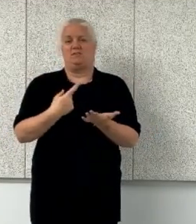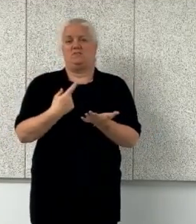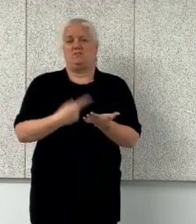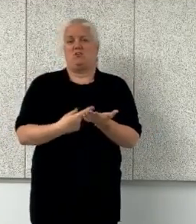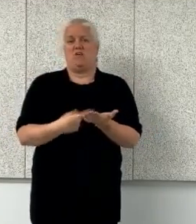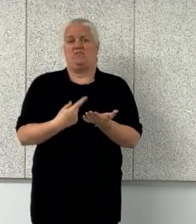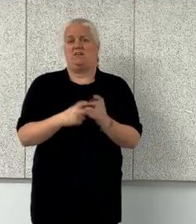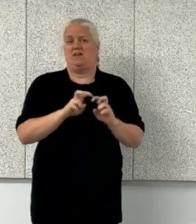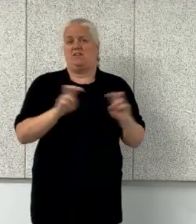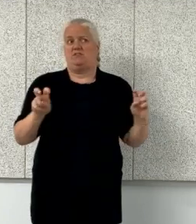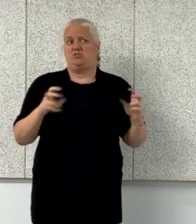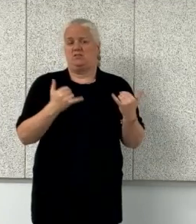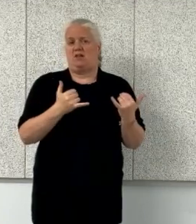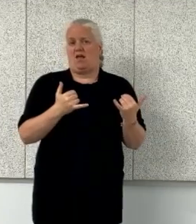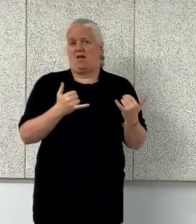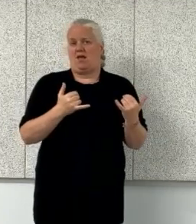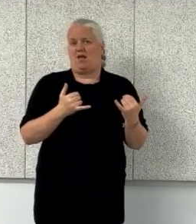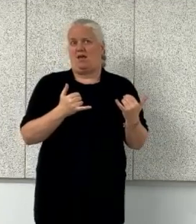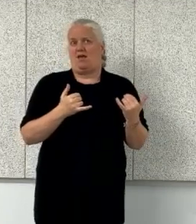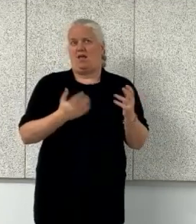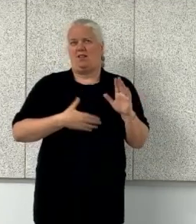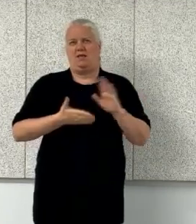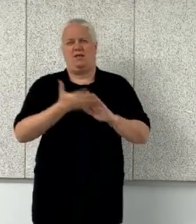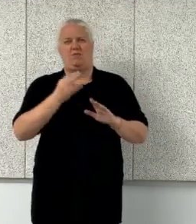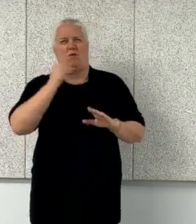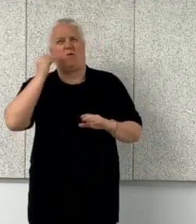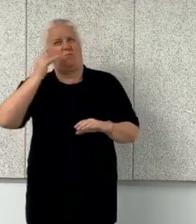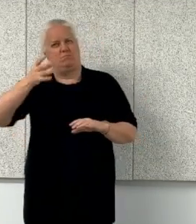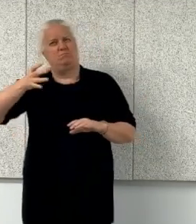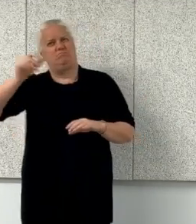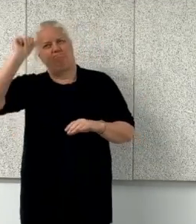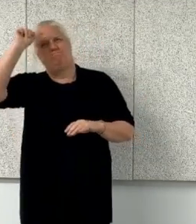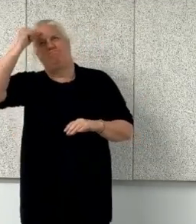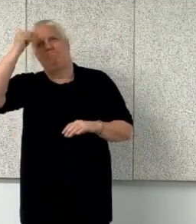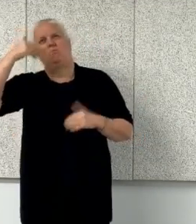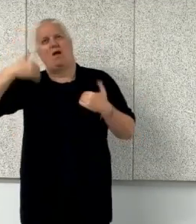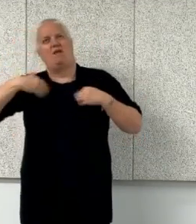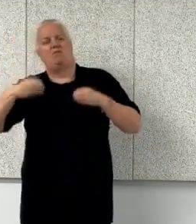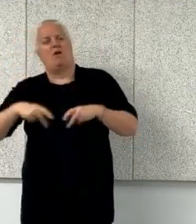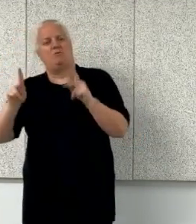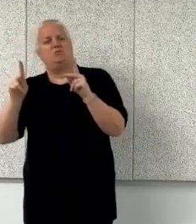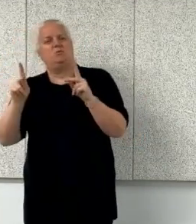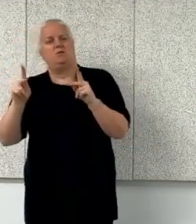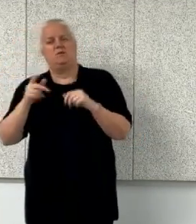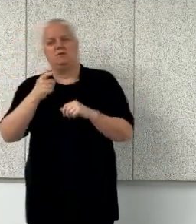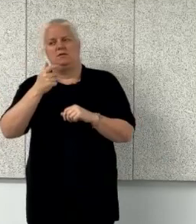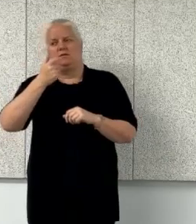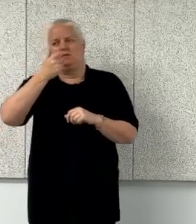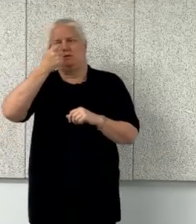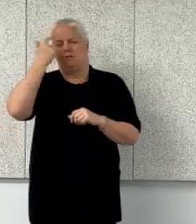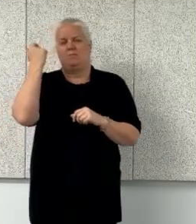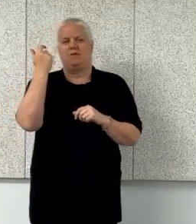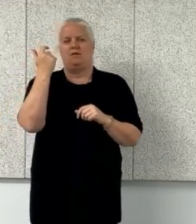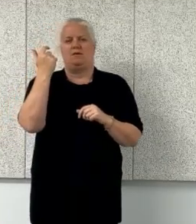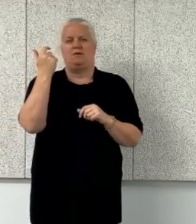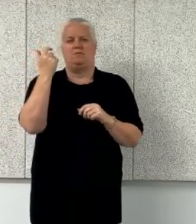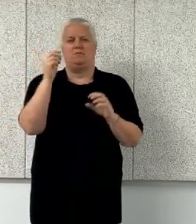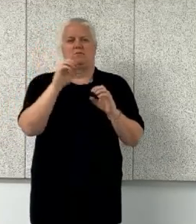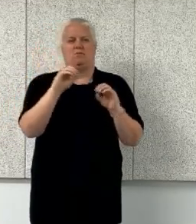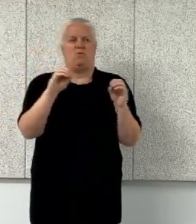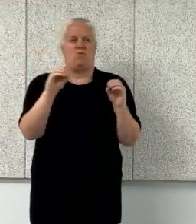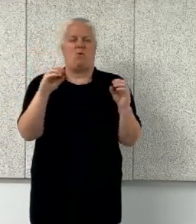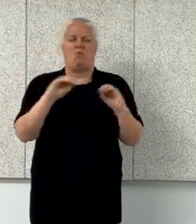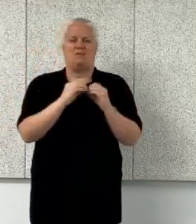that, you know, we have an opportunity, but only when we, because none of our organizations have enough money. Let's just state